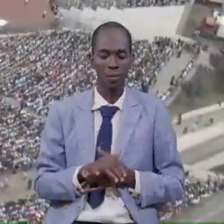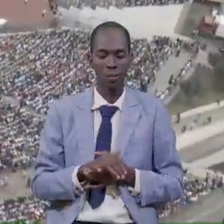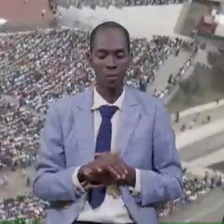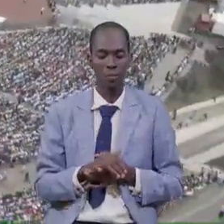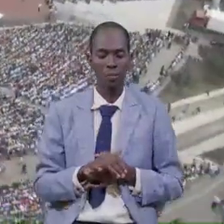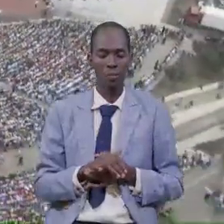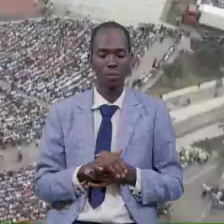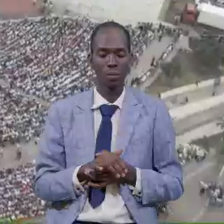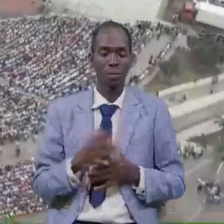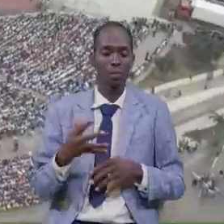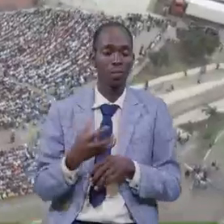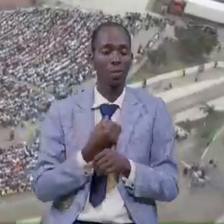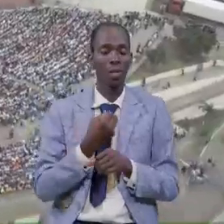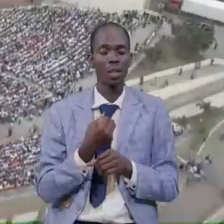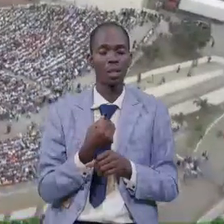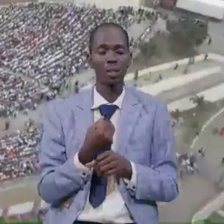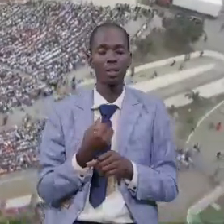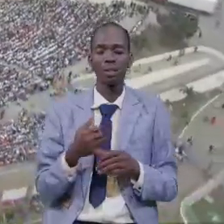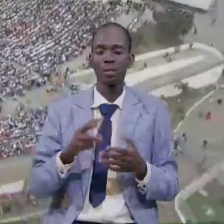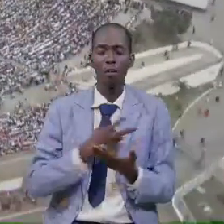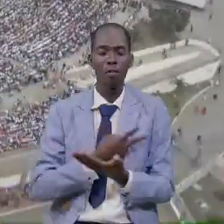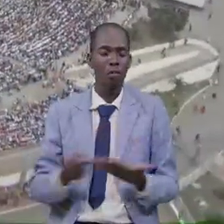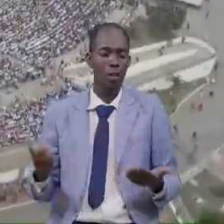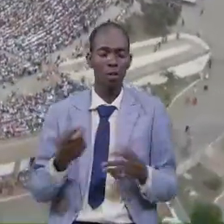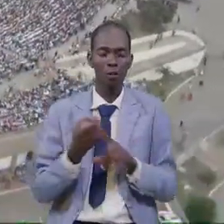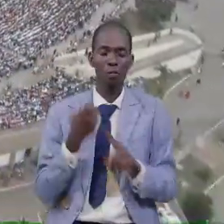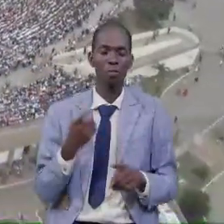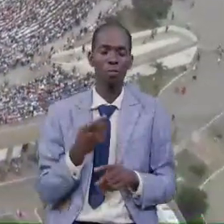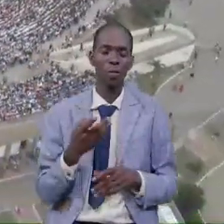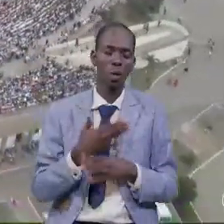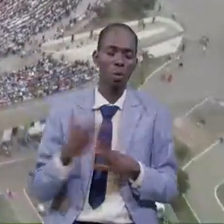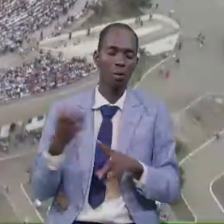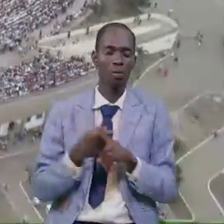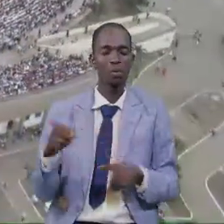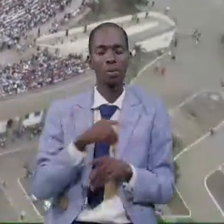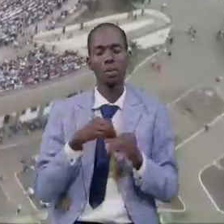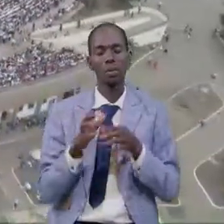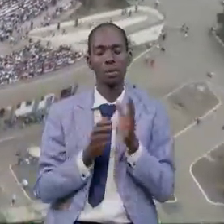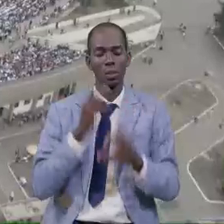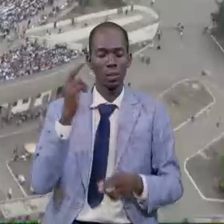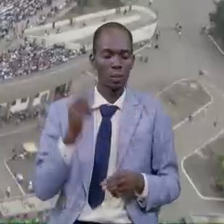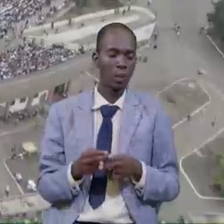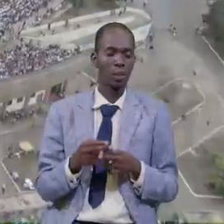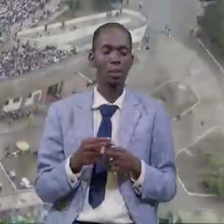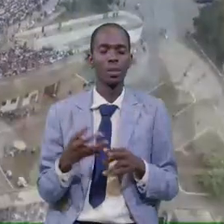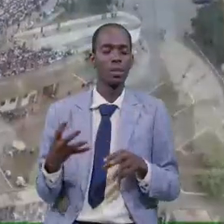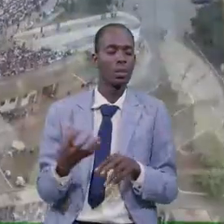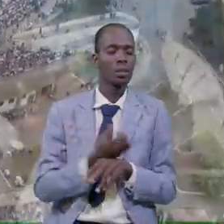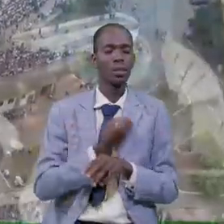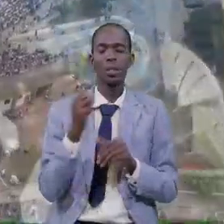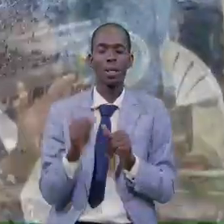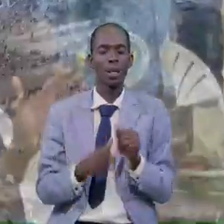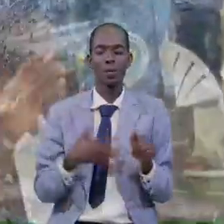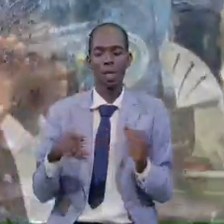Take setback from them. Take failure from them. Take everything negative